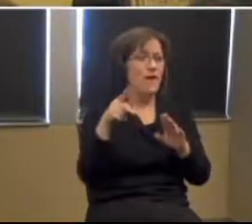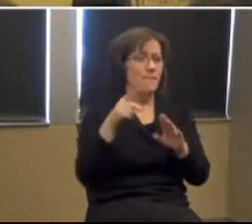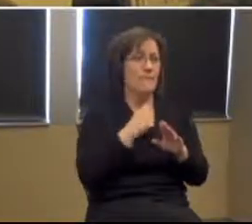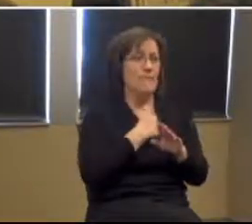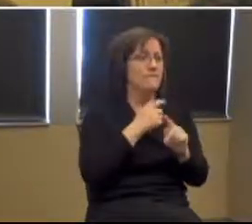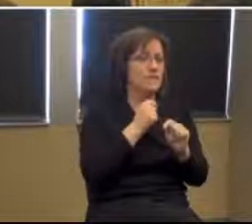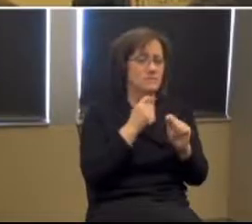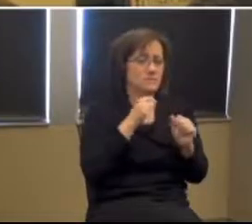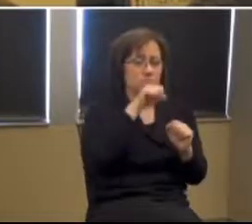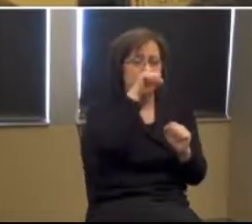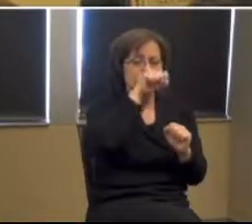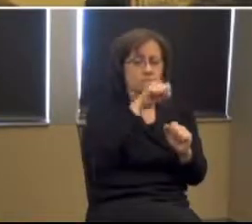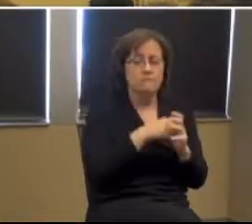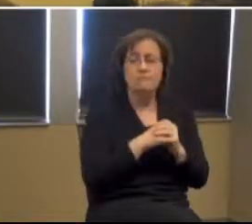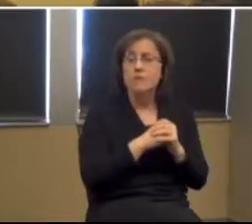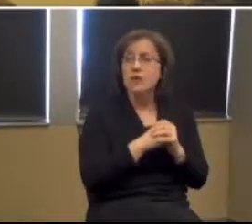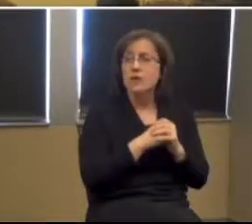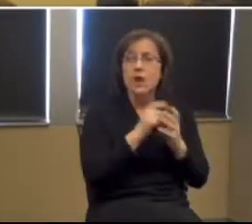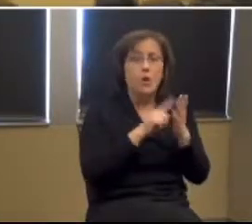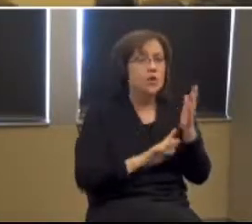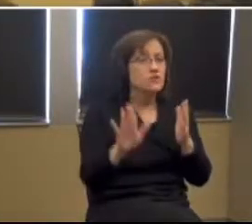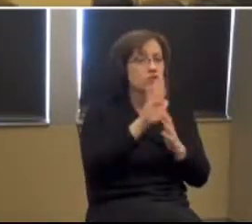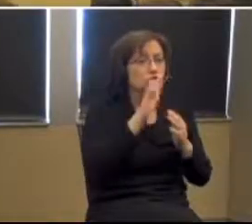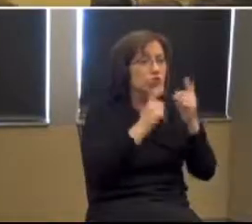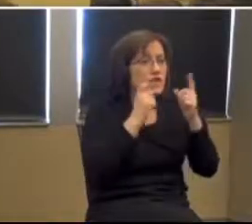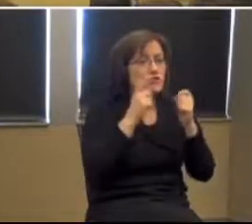what questions do you have?